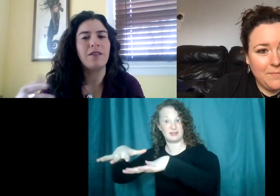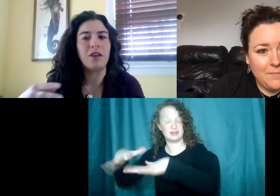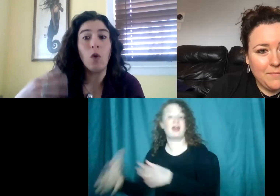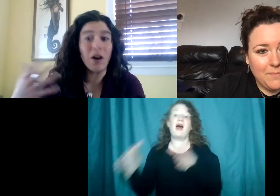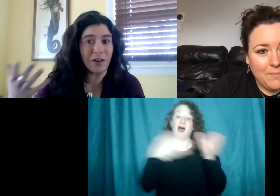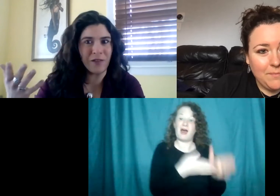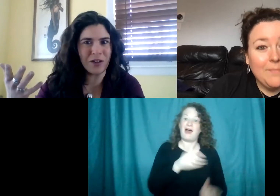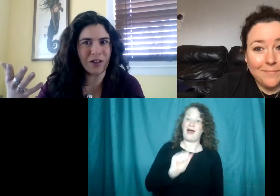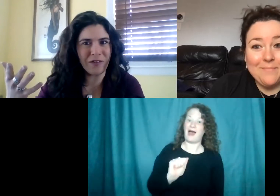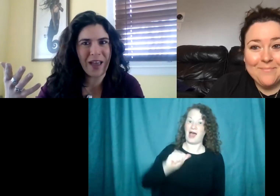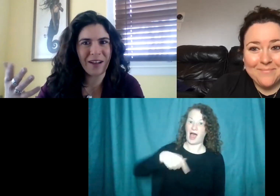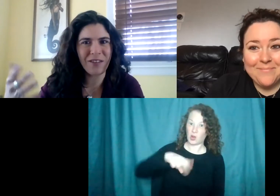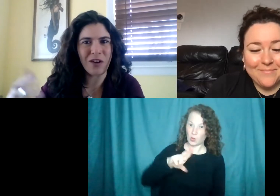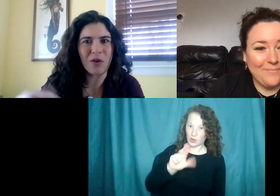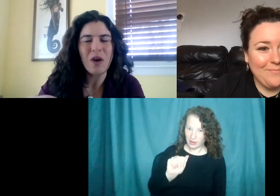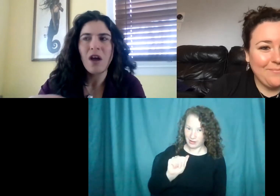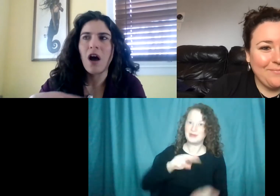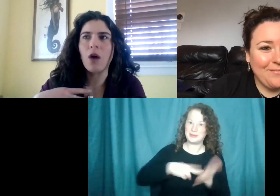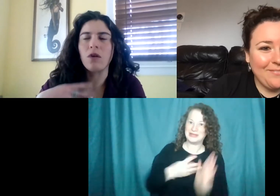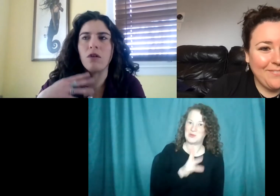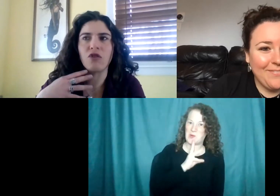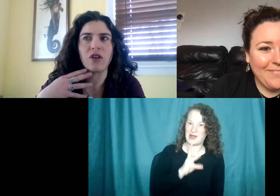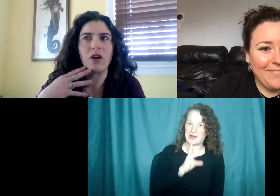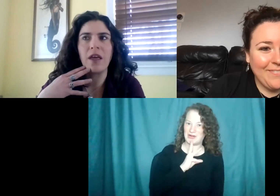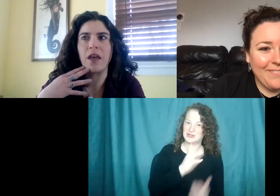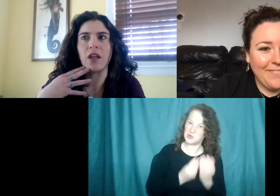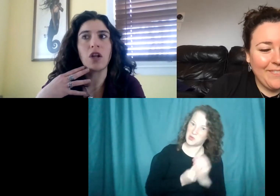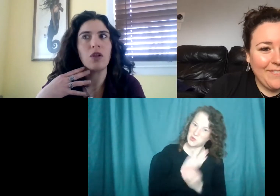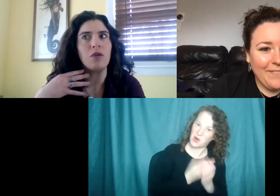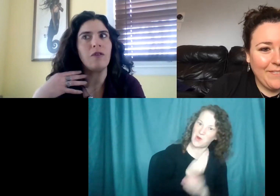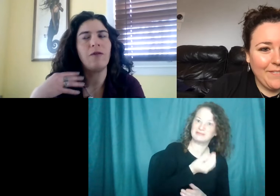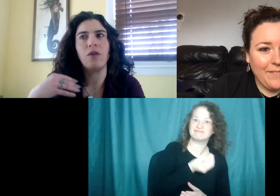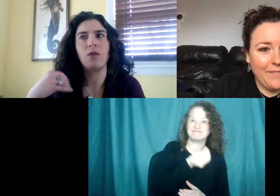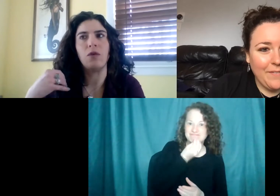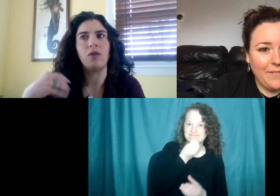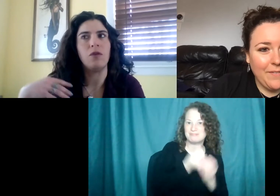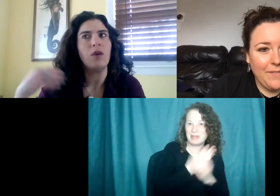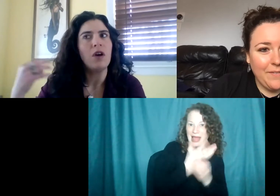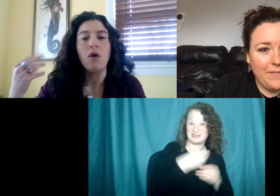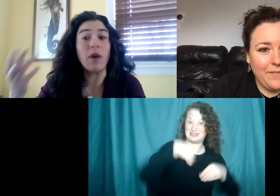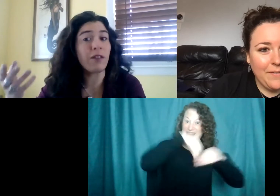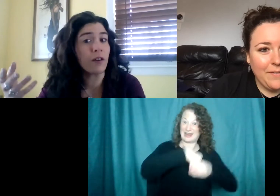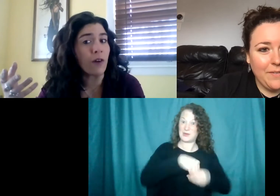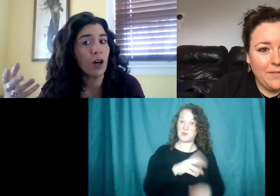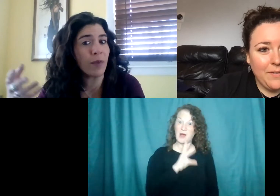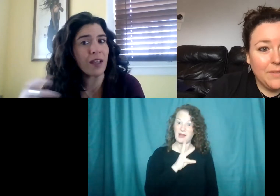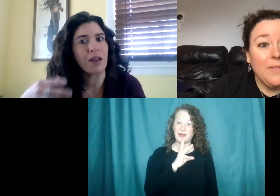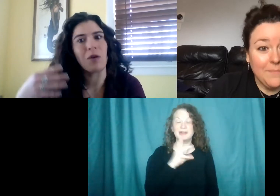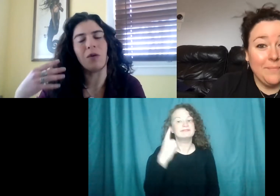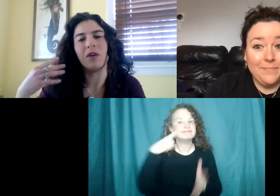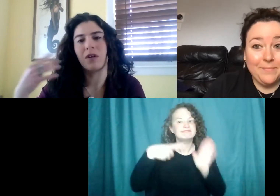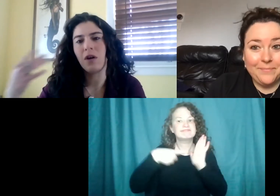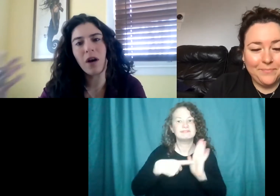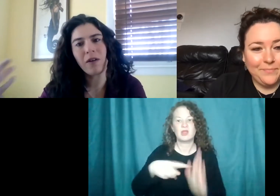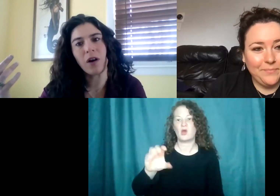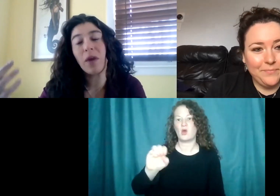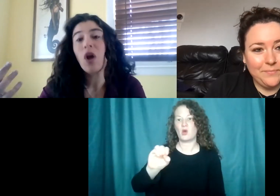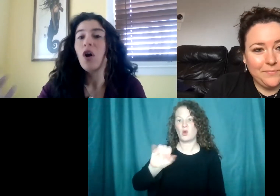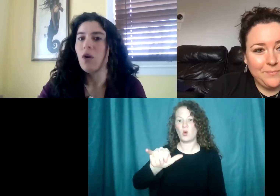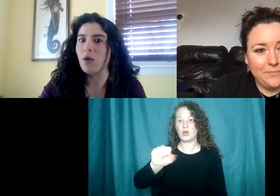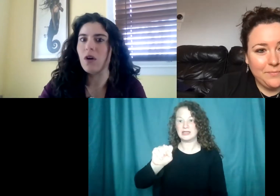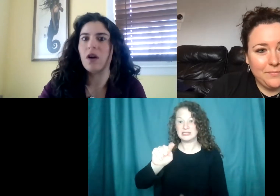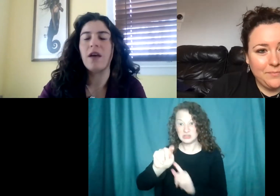is the water version of that. So aquaculture can include folks who do oyster farming or cohog